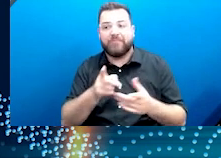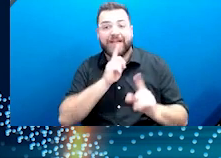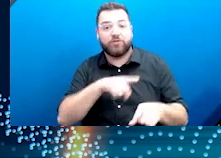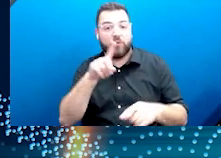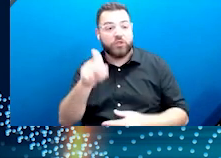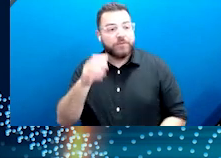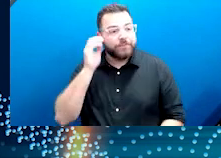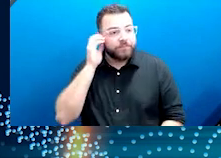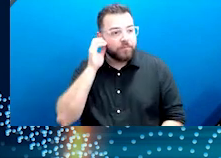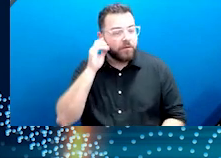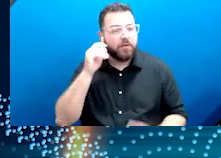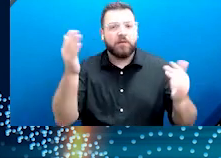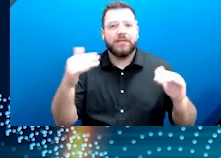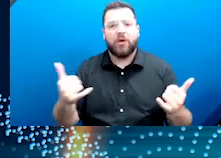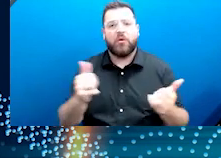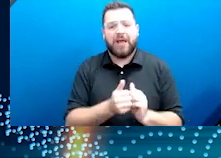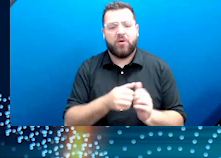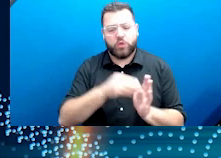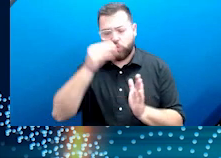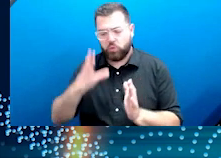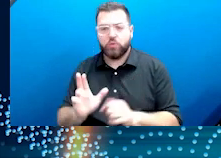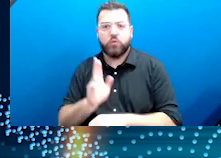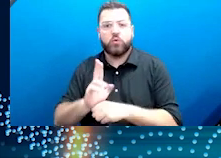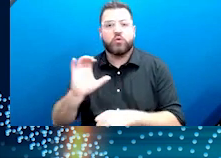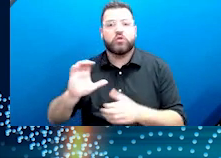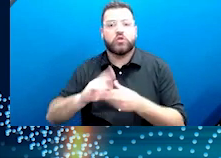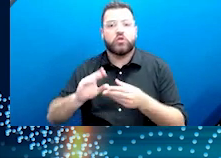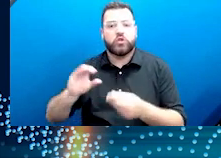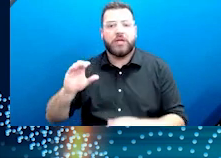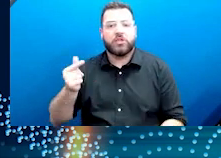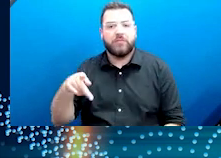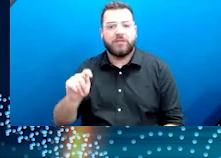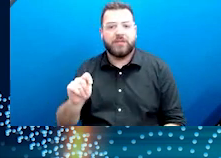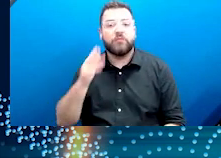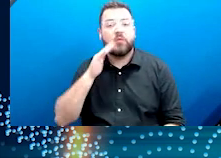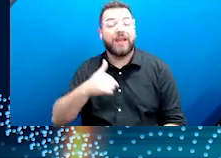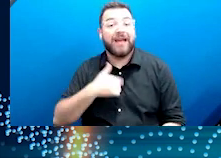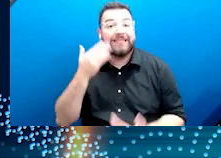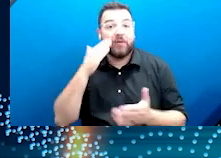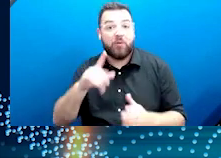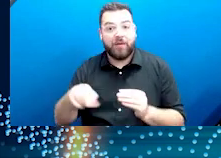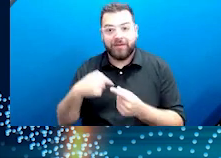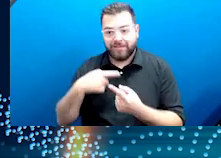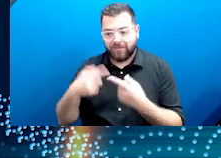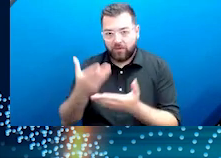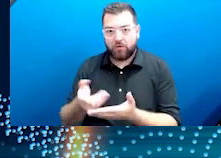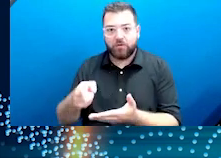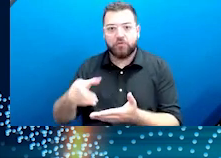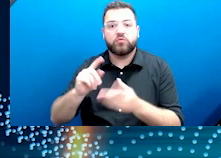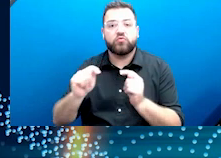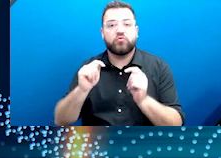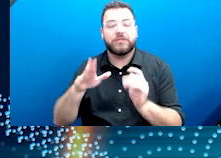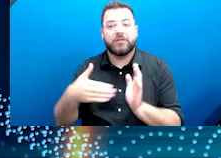Now, how can students use ChatGPT? Now, this is one I didn't know about until I got to the tutoring center, because I'm pretty ravenous